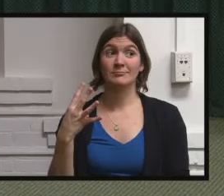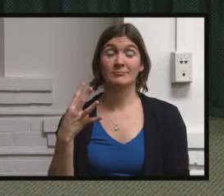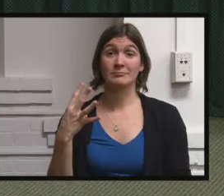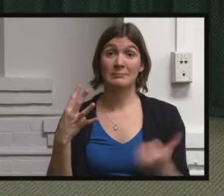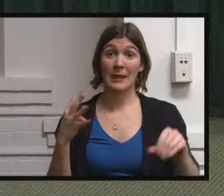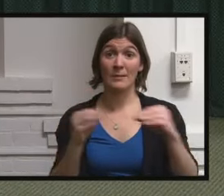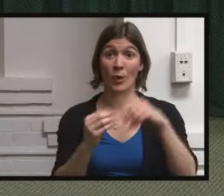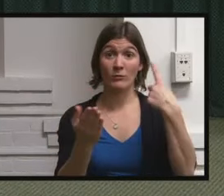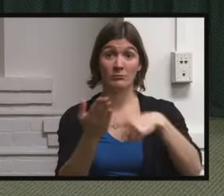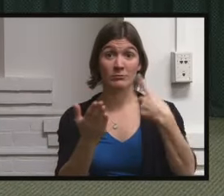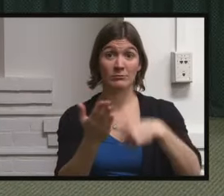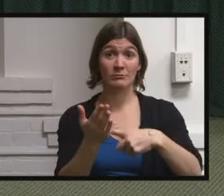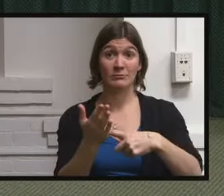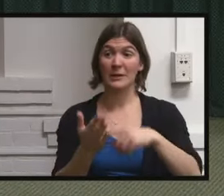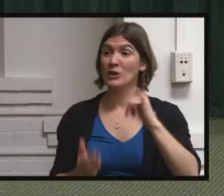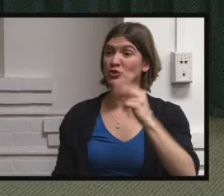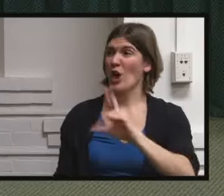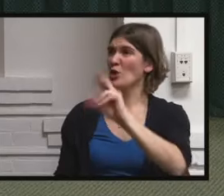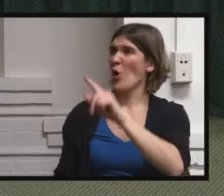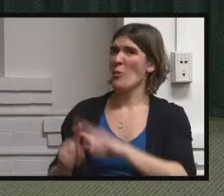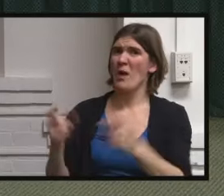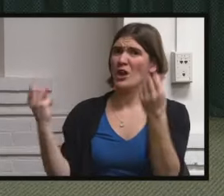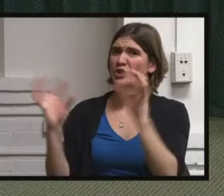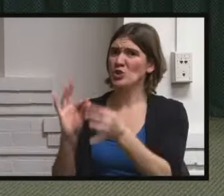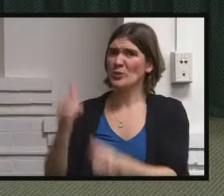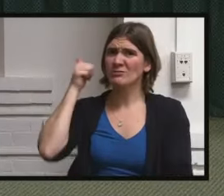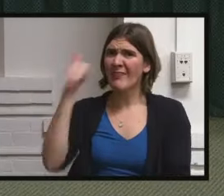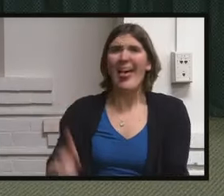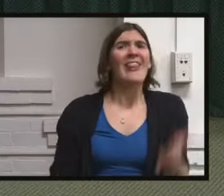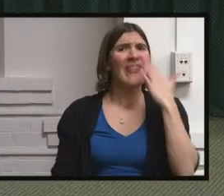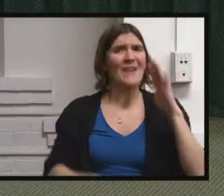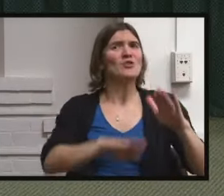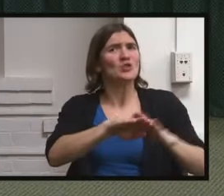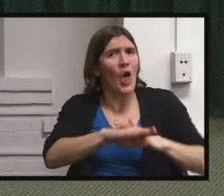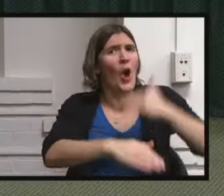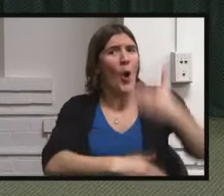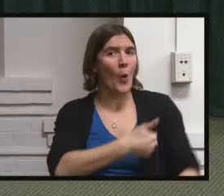Is there any further discussion? No, but ASL interpreters appreciated that.